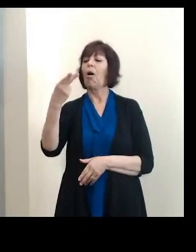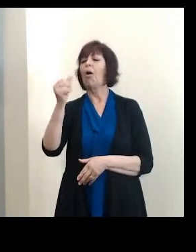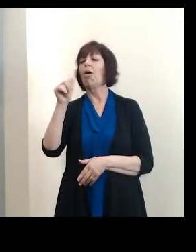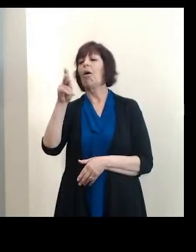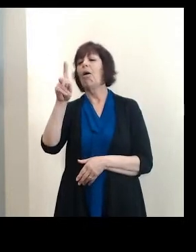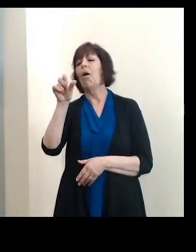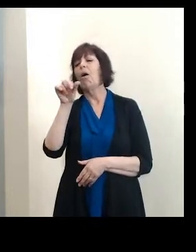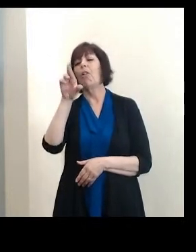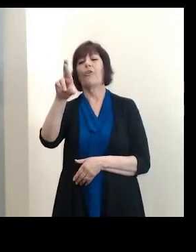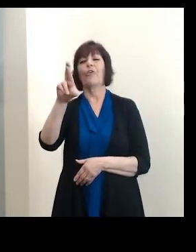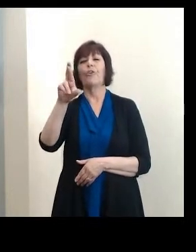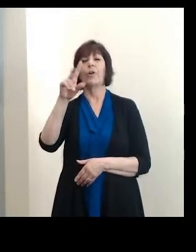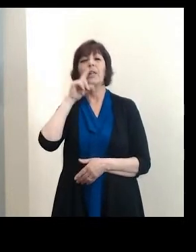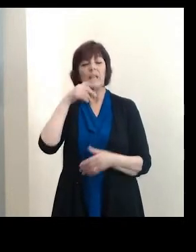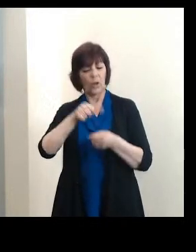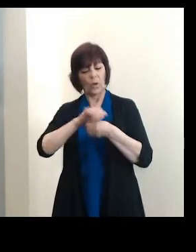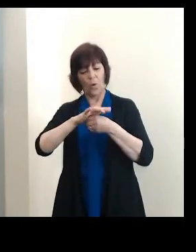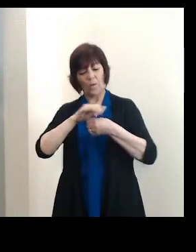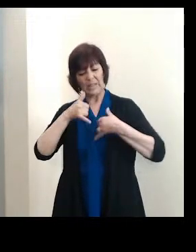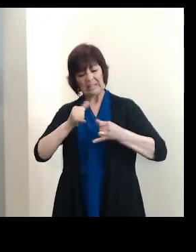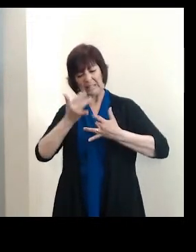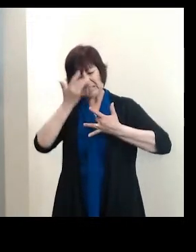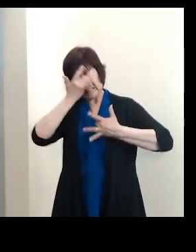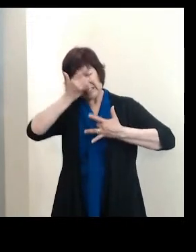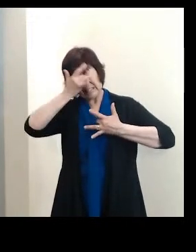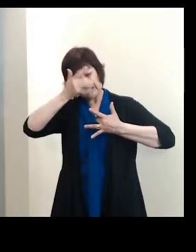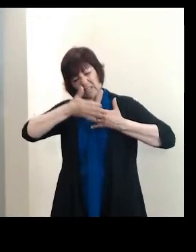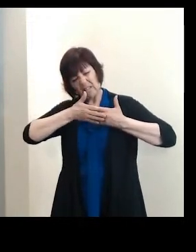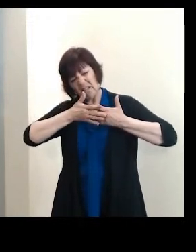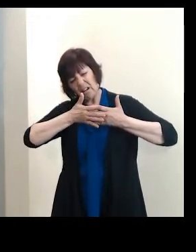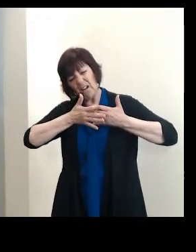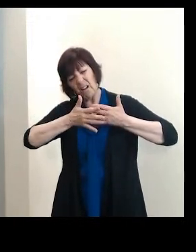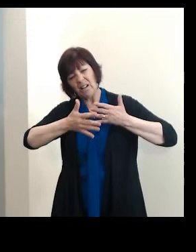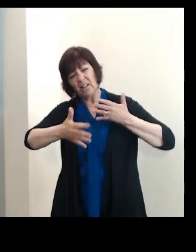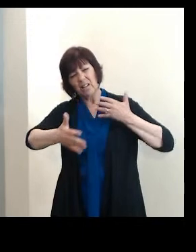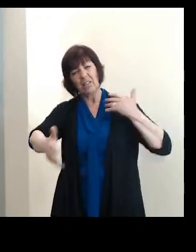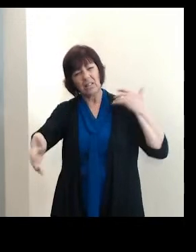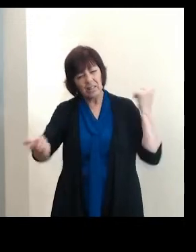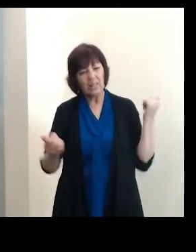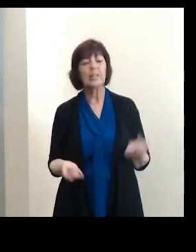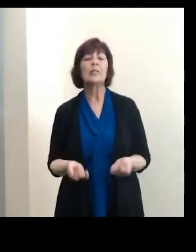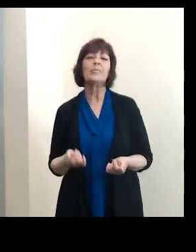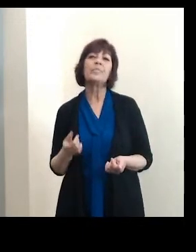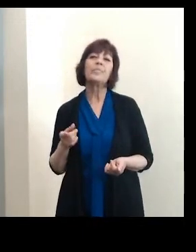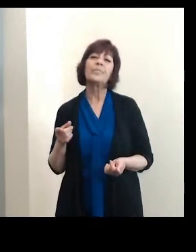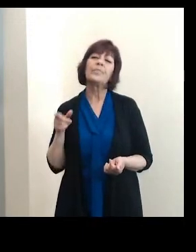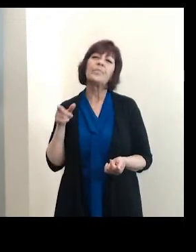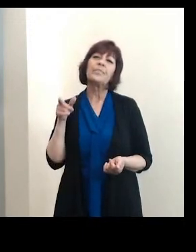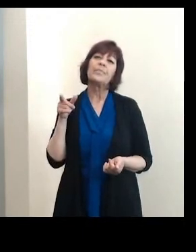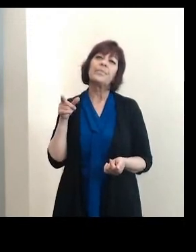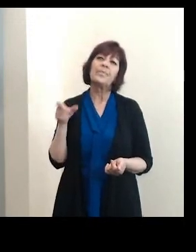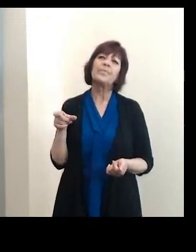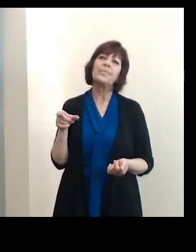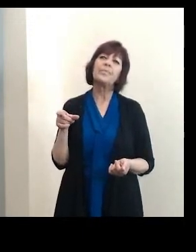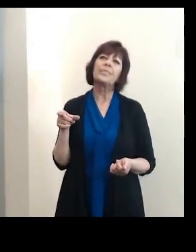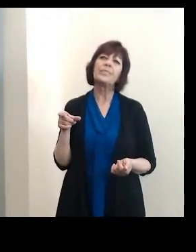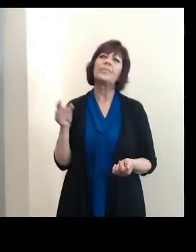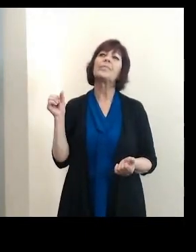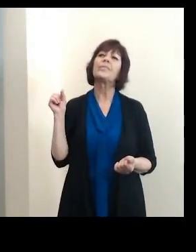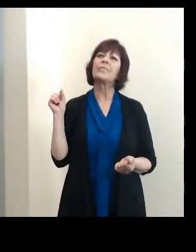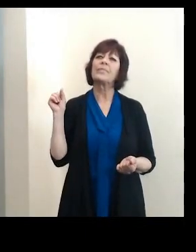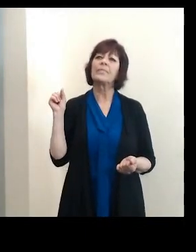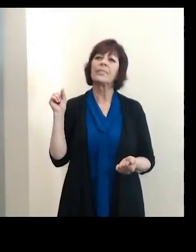and now we have a whole new age group of people mainly getting the coronavirus. Have we, other than taste